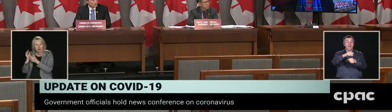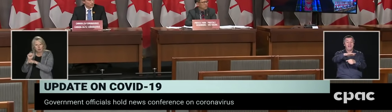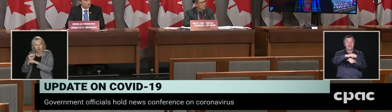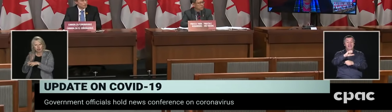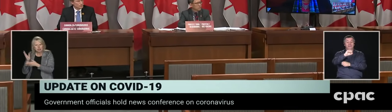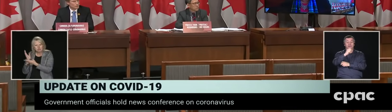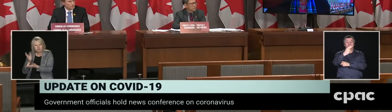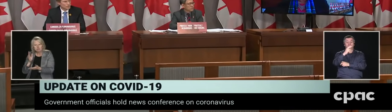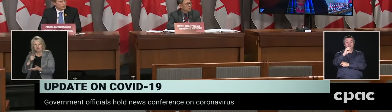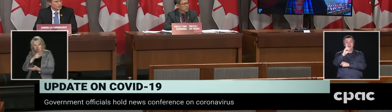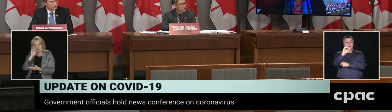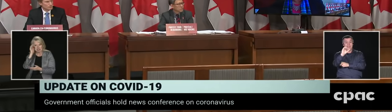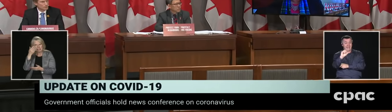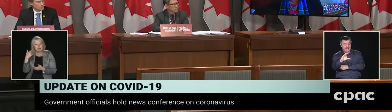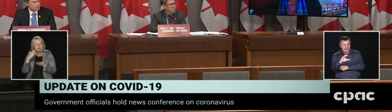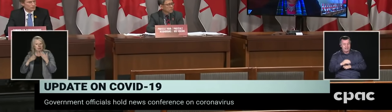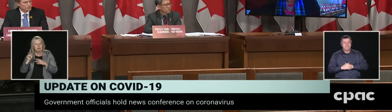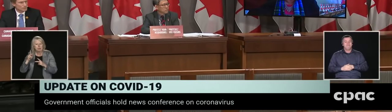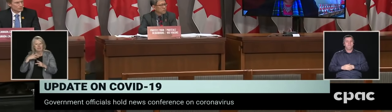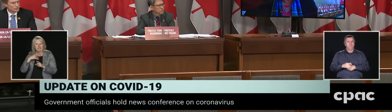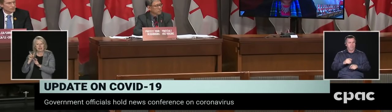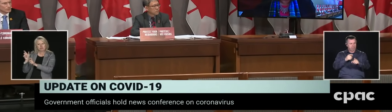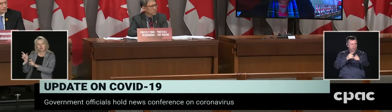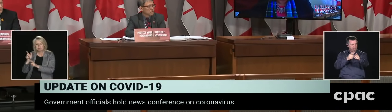to bring these workers in to support the sector?